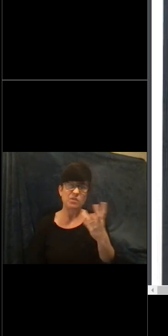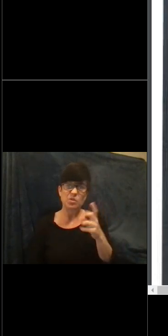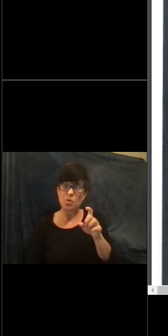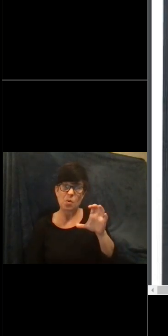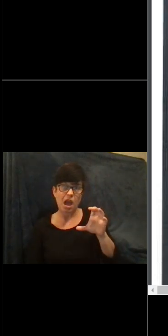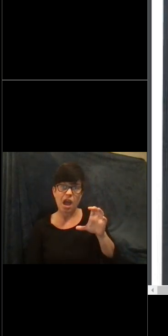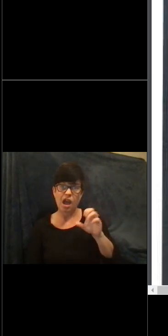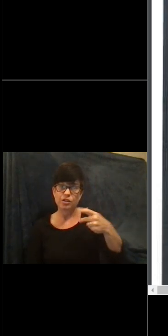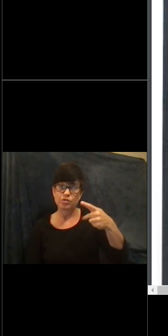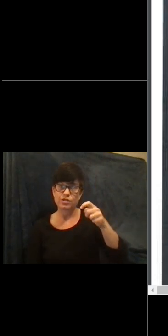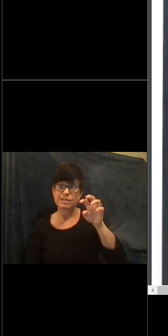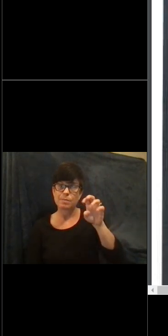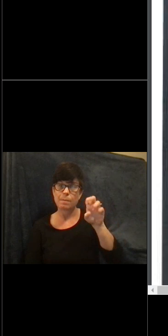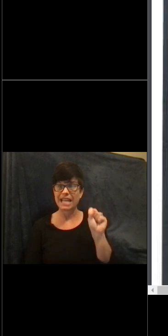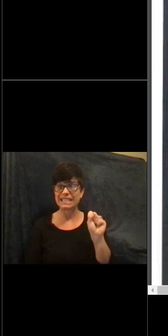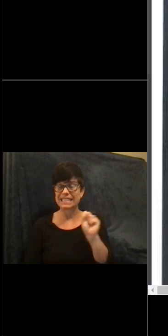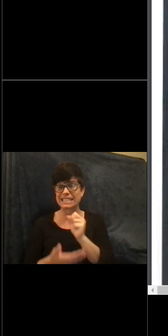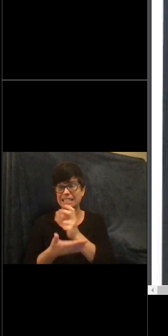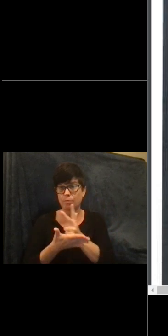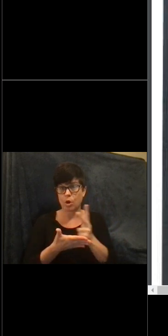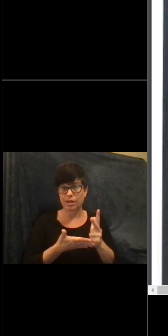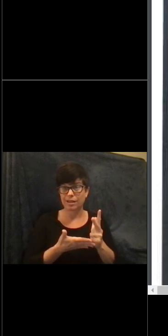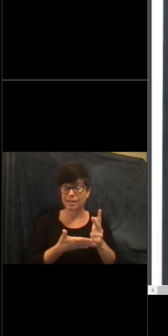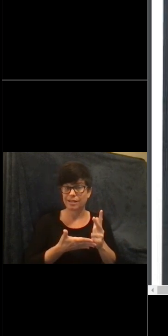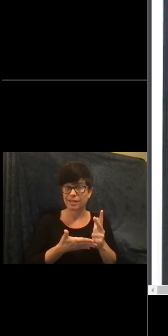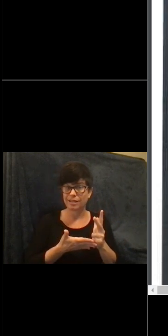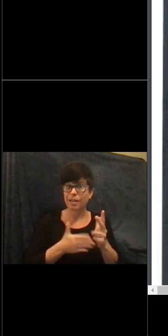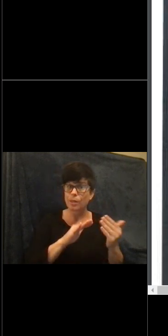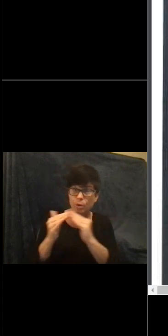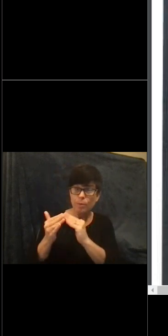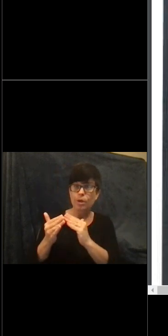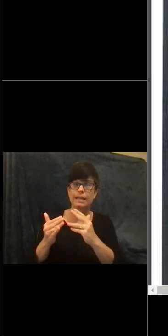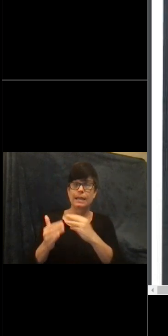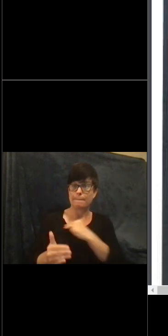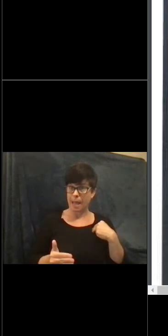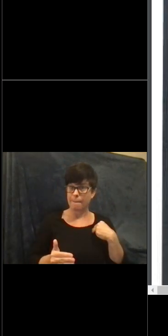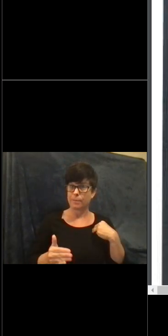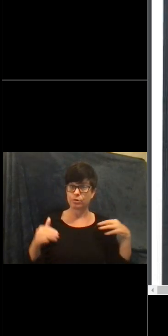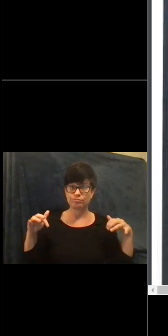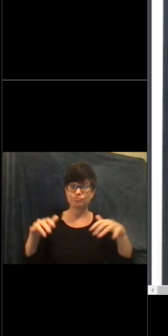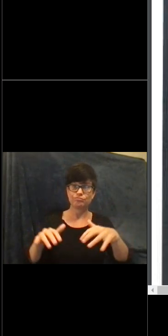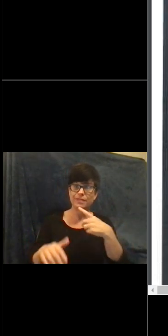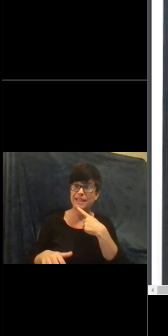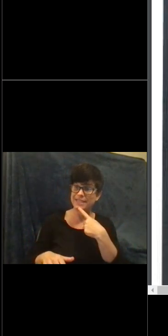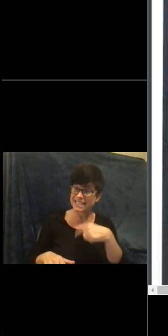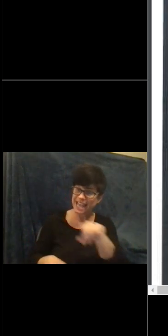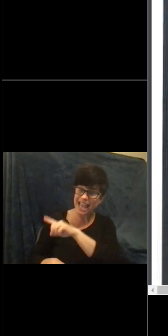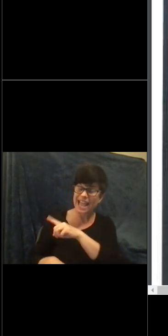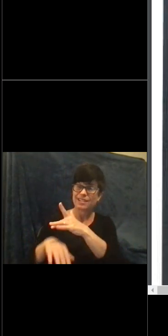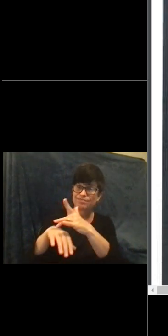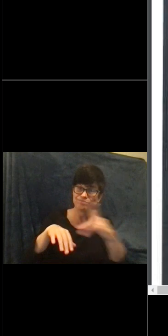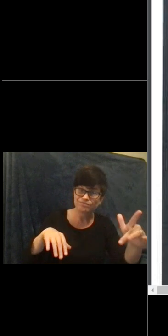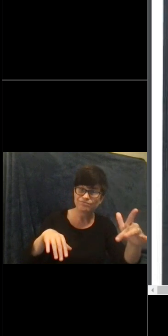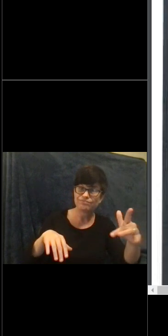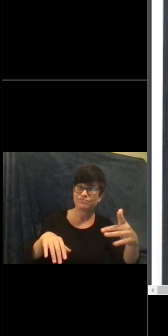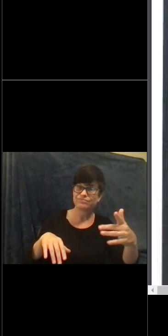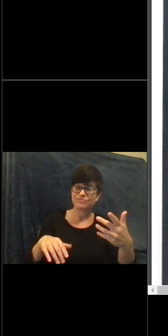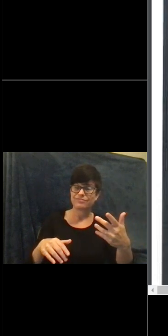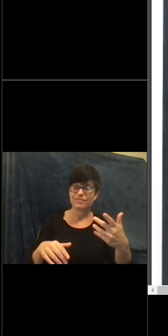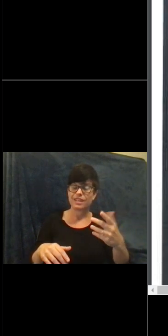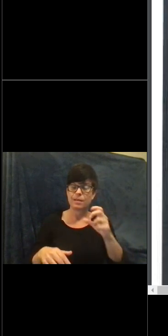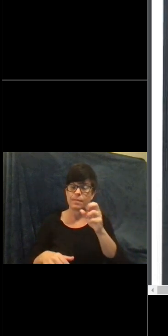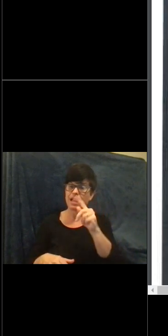what's realistic, but we've heard from the community, you know, we've seen this empty lot forever. And the other thing I want to bring up that no one's talked about